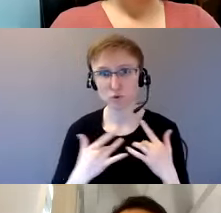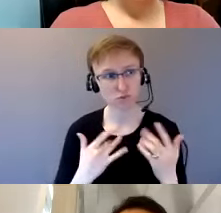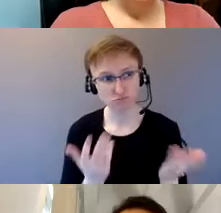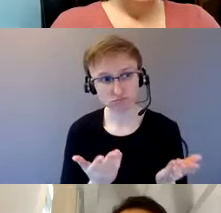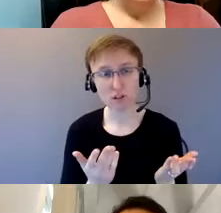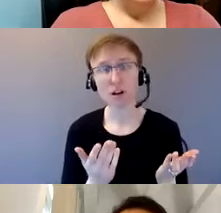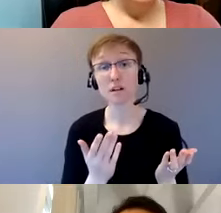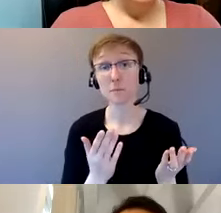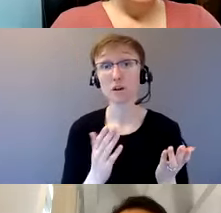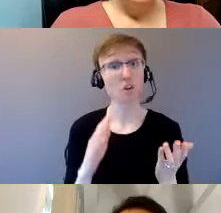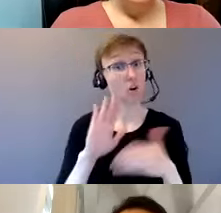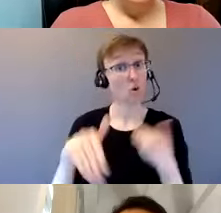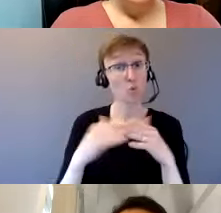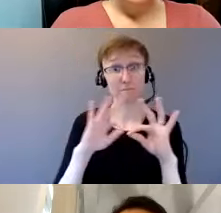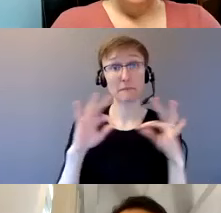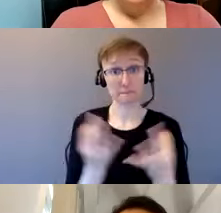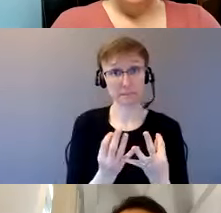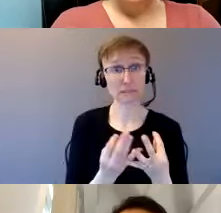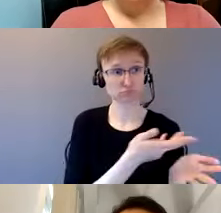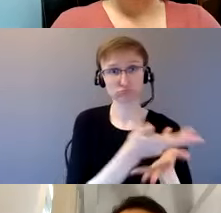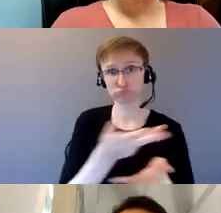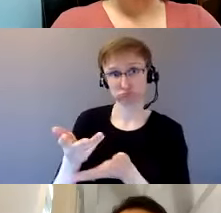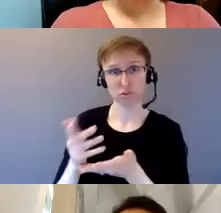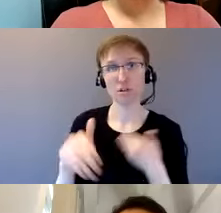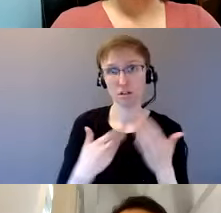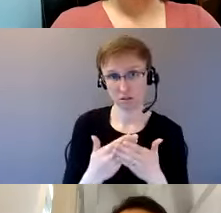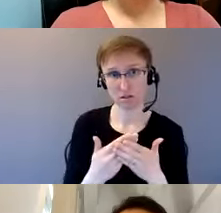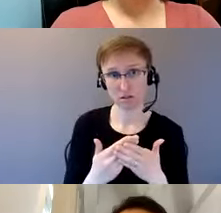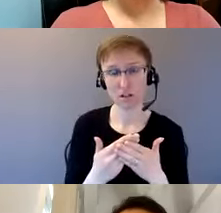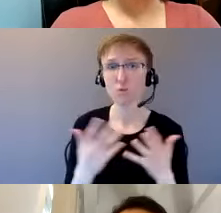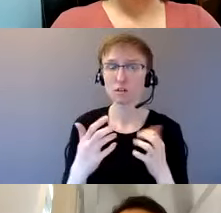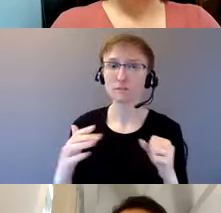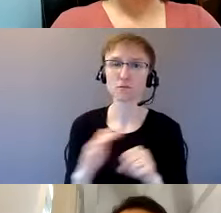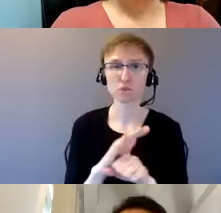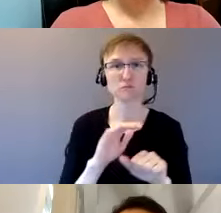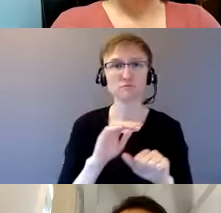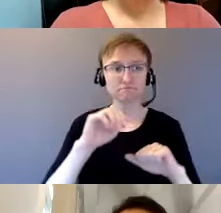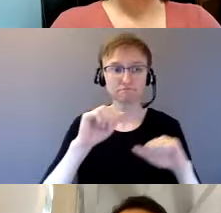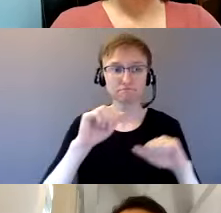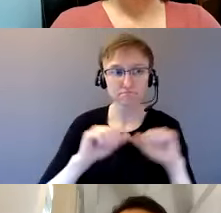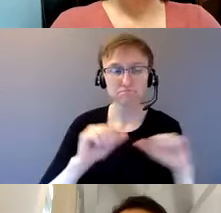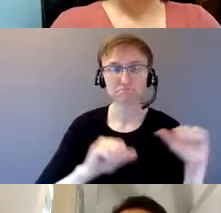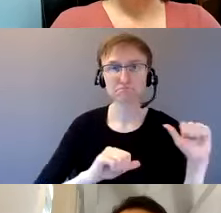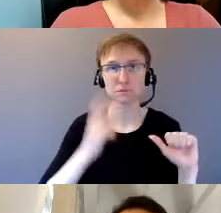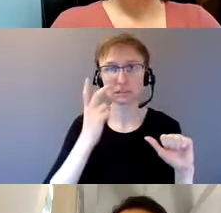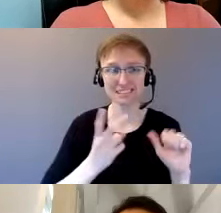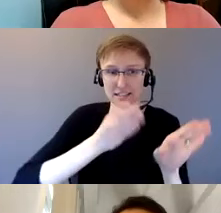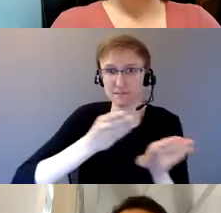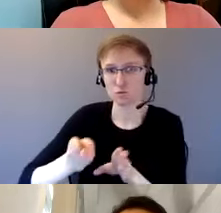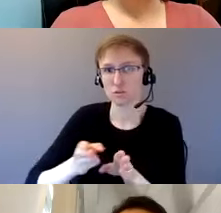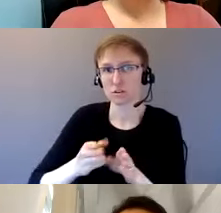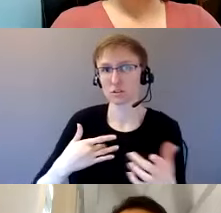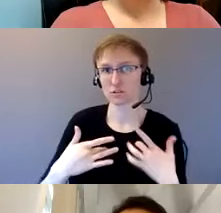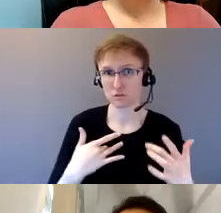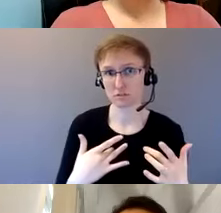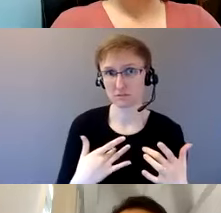with the whole family unit to get a more further assessment as to what each individual's concerns are, if they do differ from